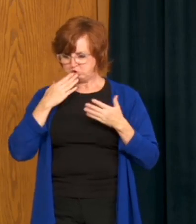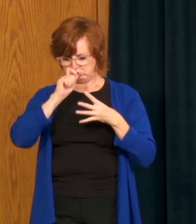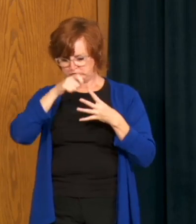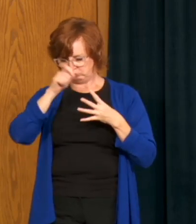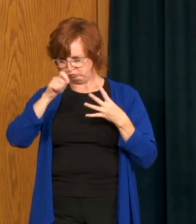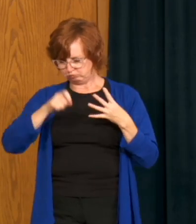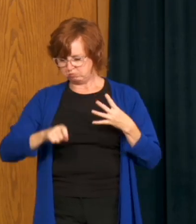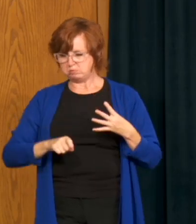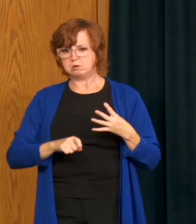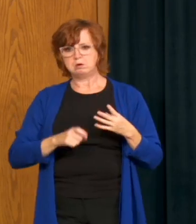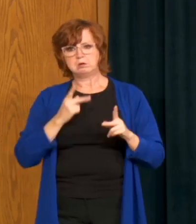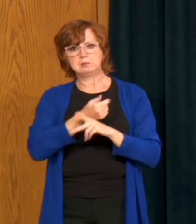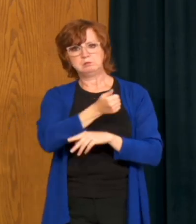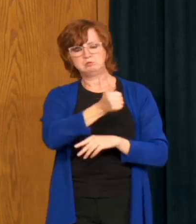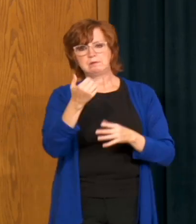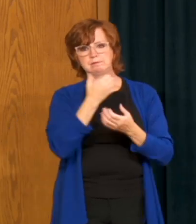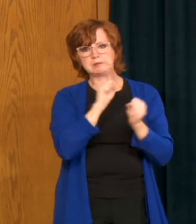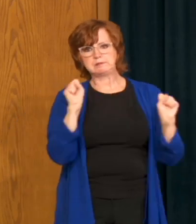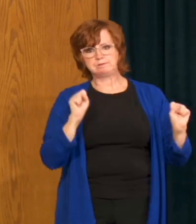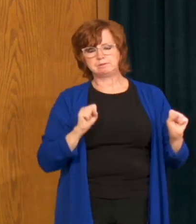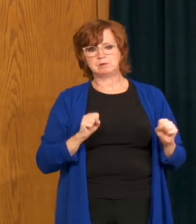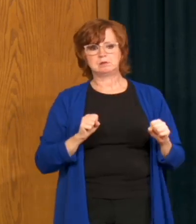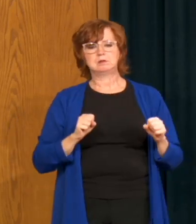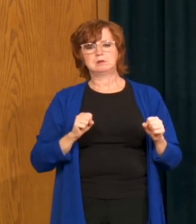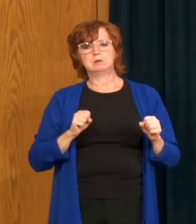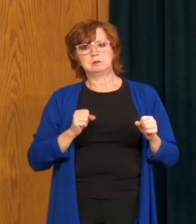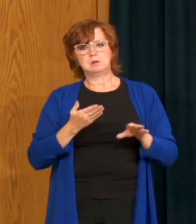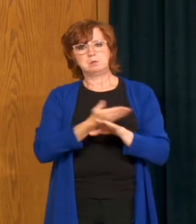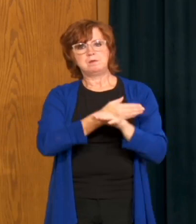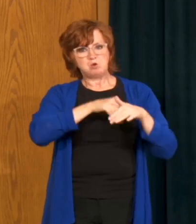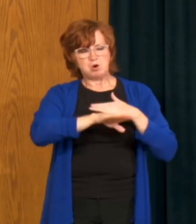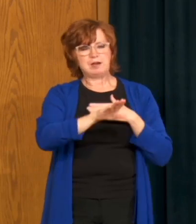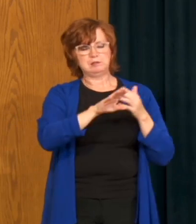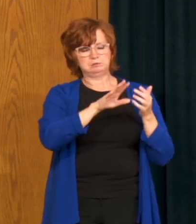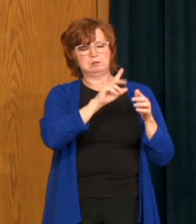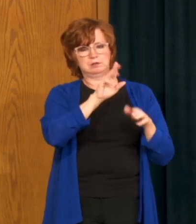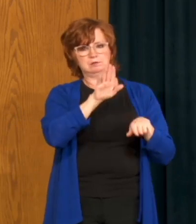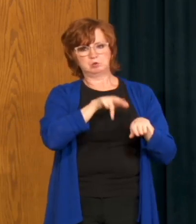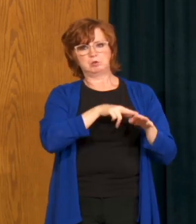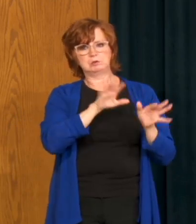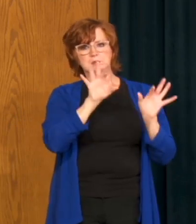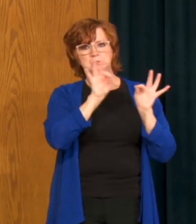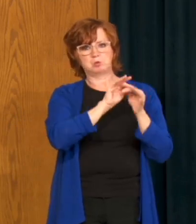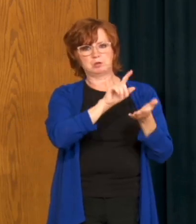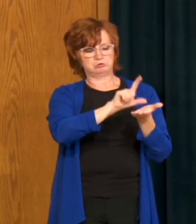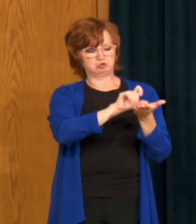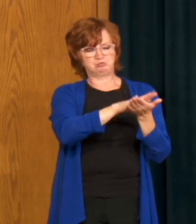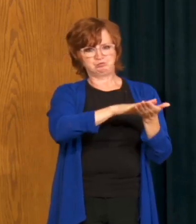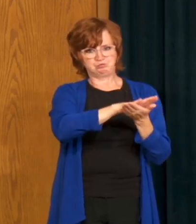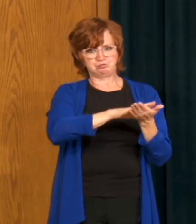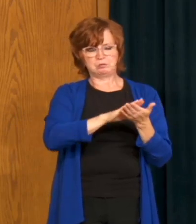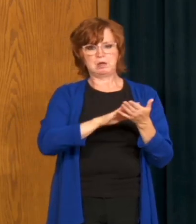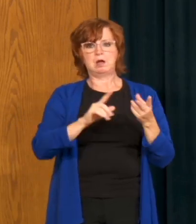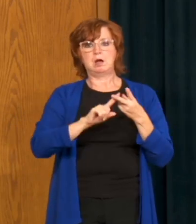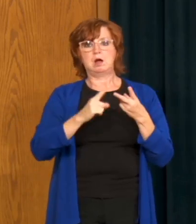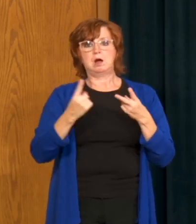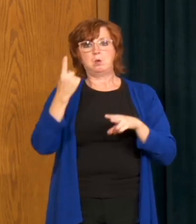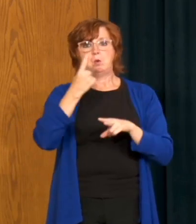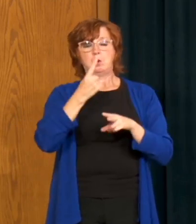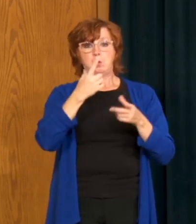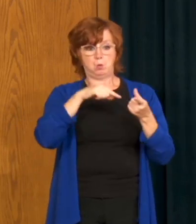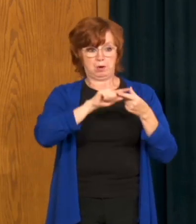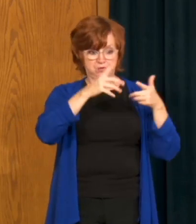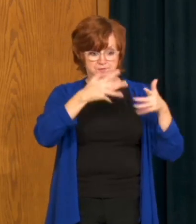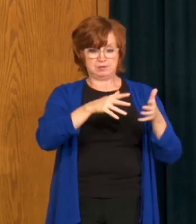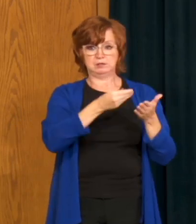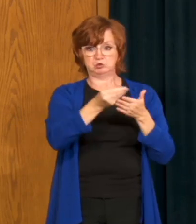And of course, sanitize your hands before going to the garage sale, sanitize your hands afterwards, set things aside for about a day, or